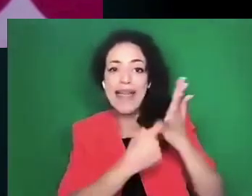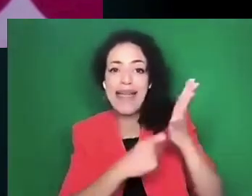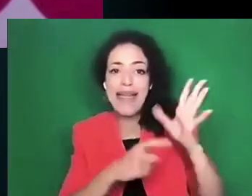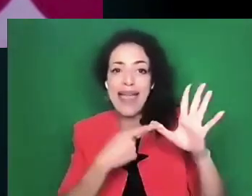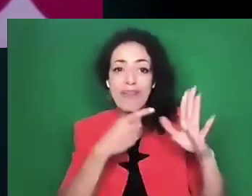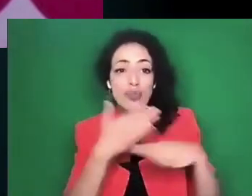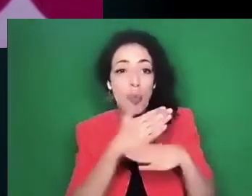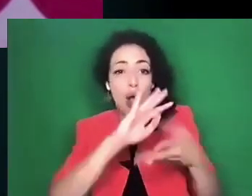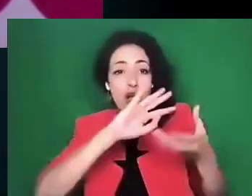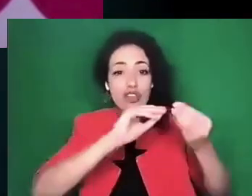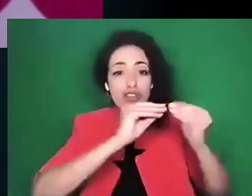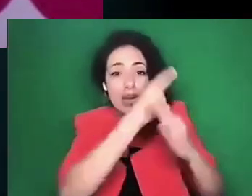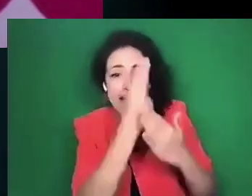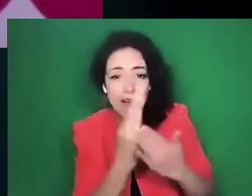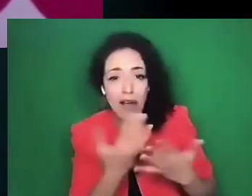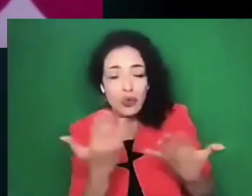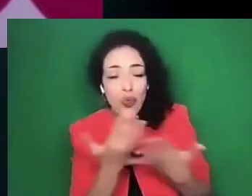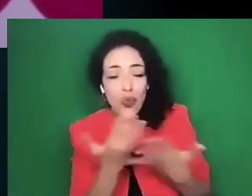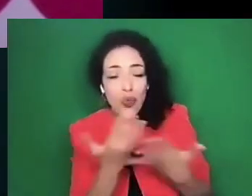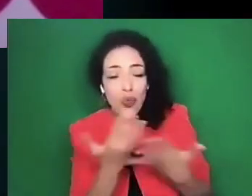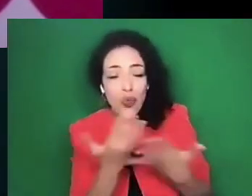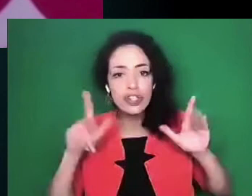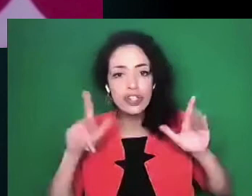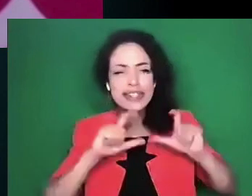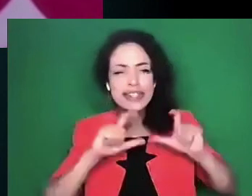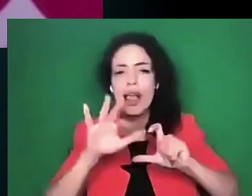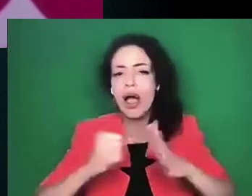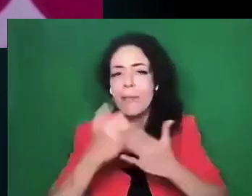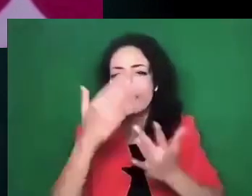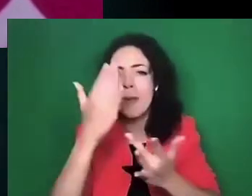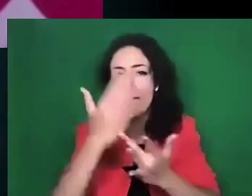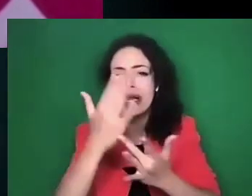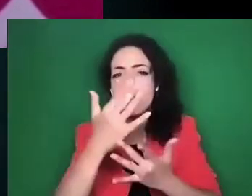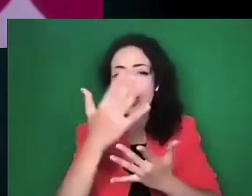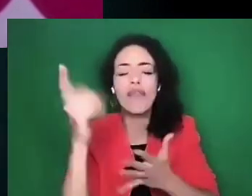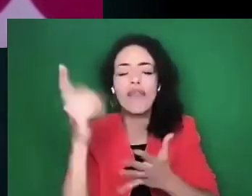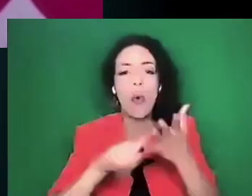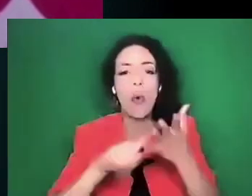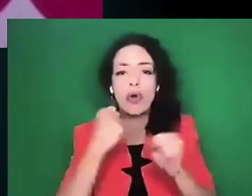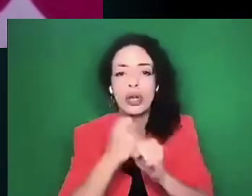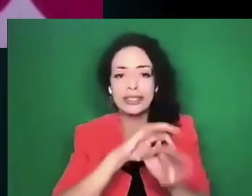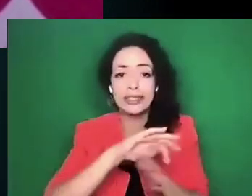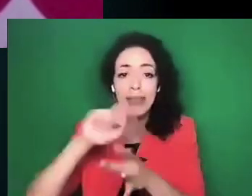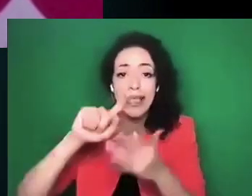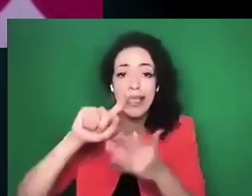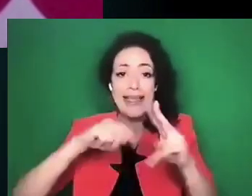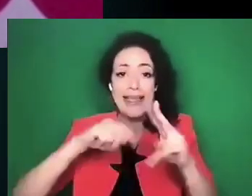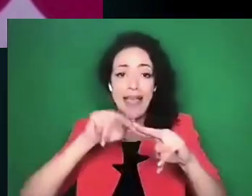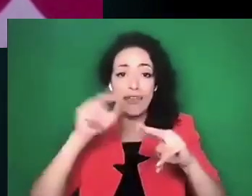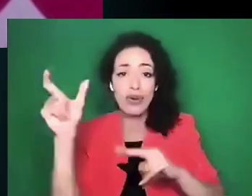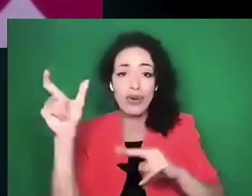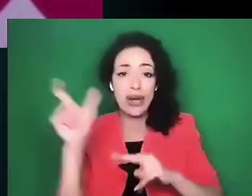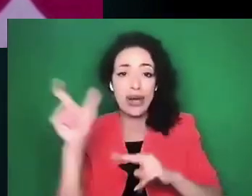Museum, still there until the middle of August. If you're in Venice, please go and visit the first Iraqi